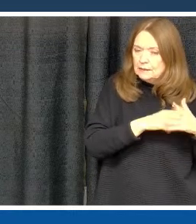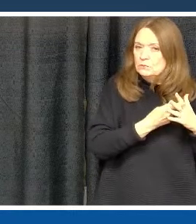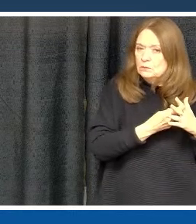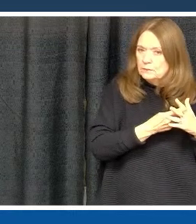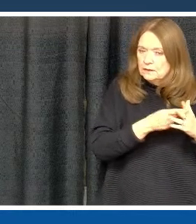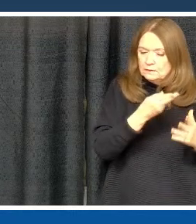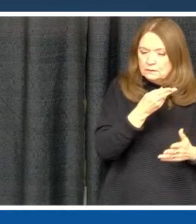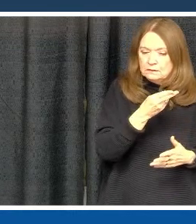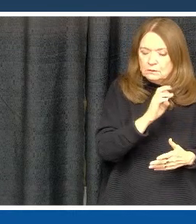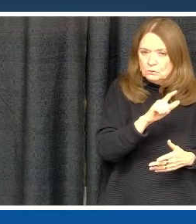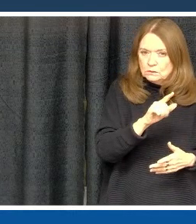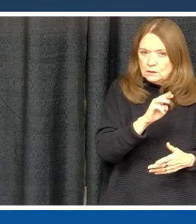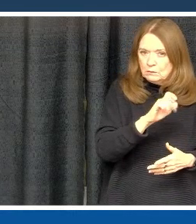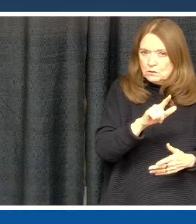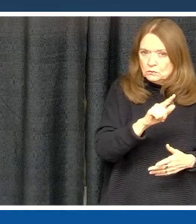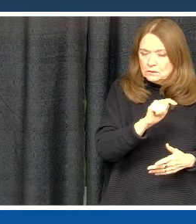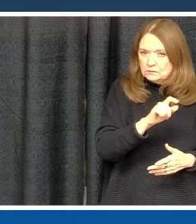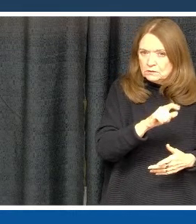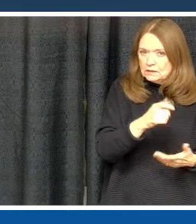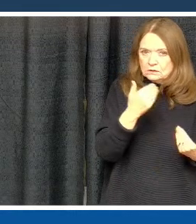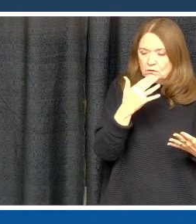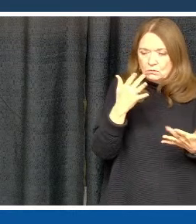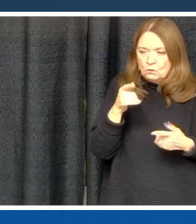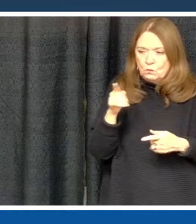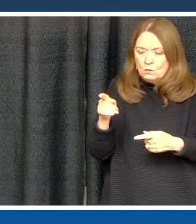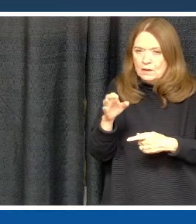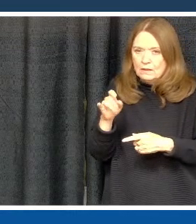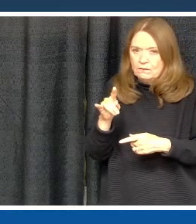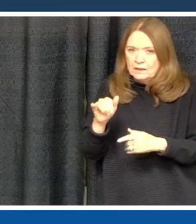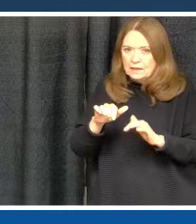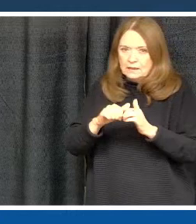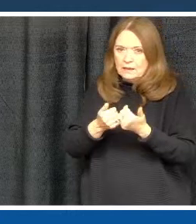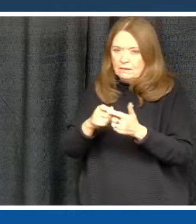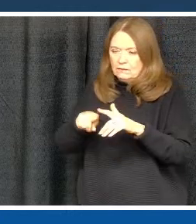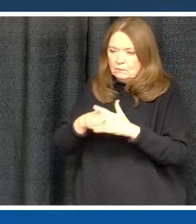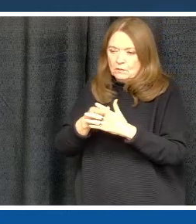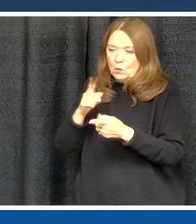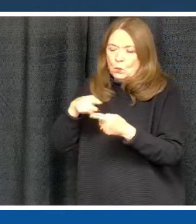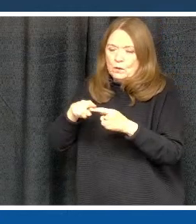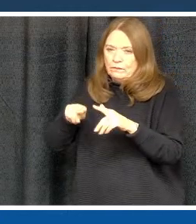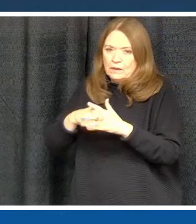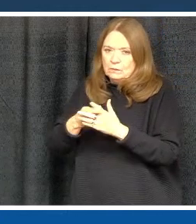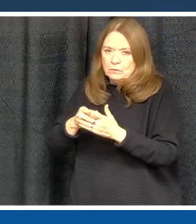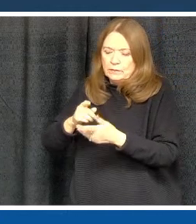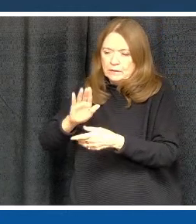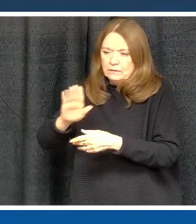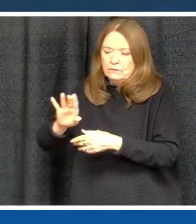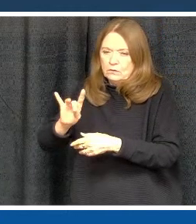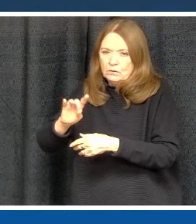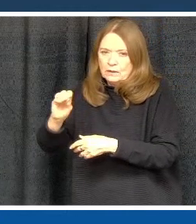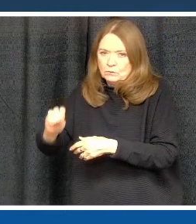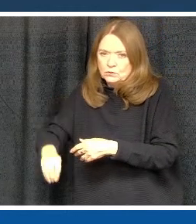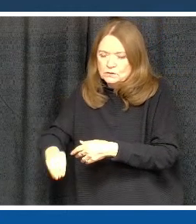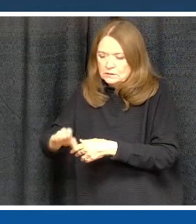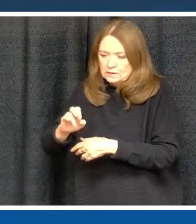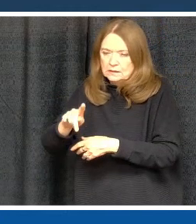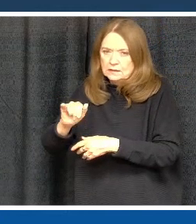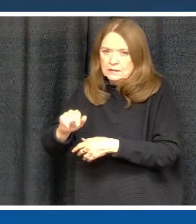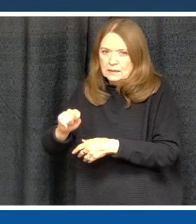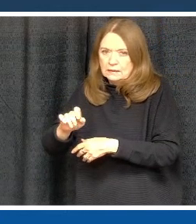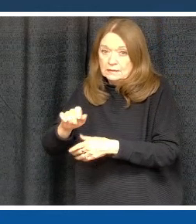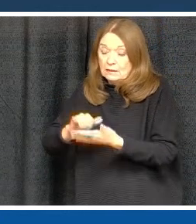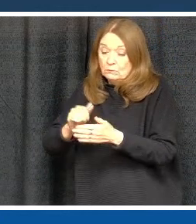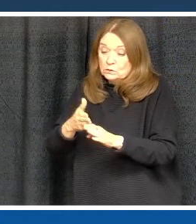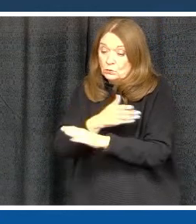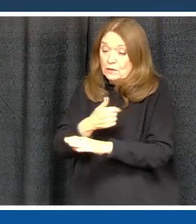motel tax. So I don't know when the county implemented their 8%, or whatever their percentage was for the county tax was prior to